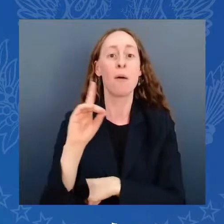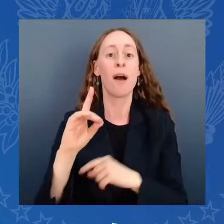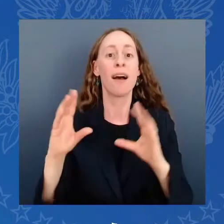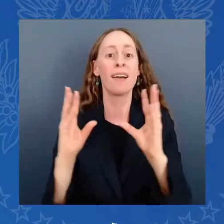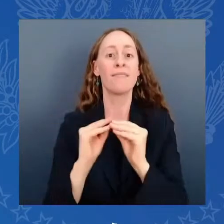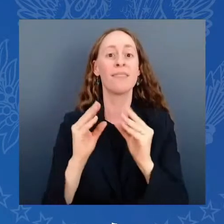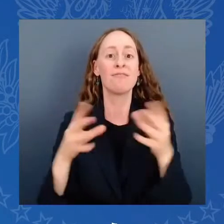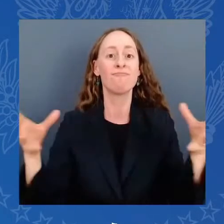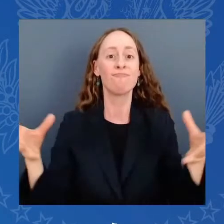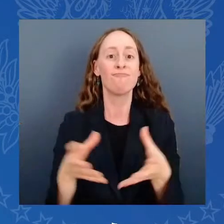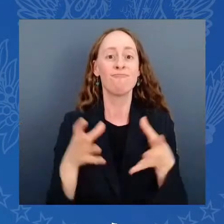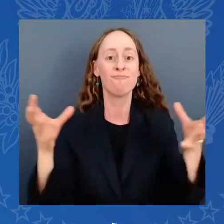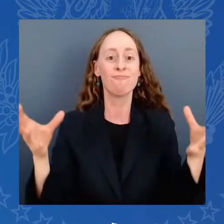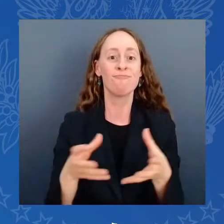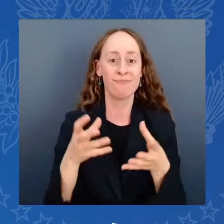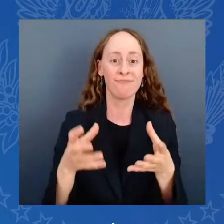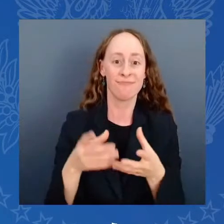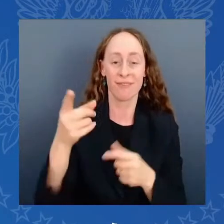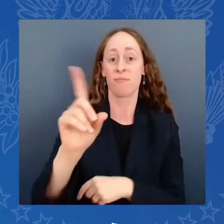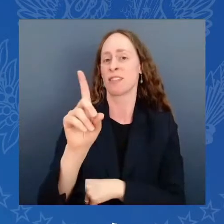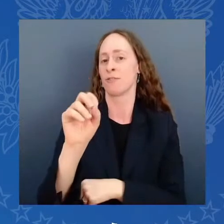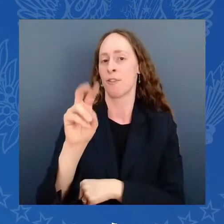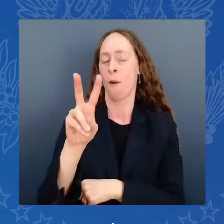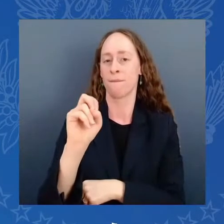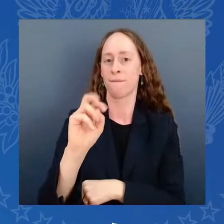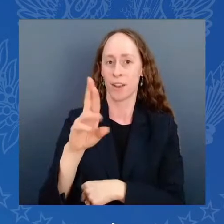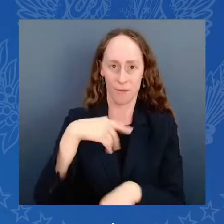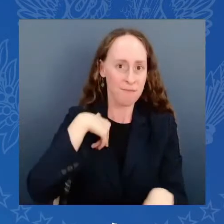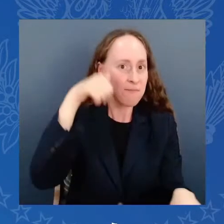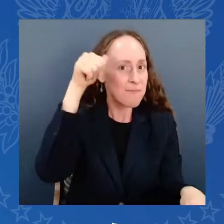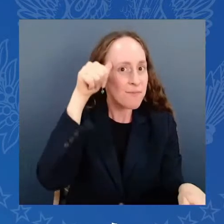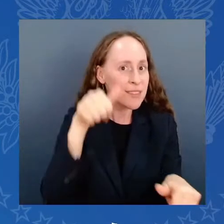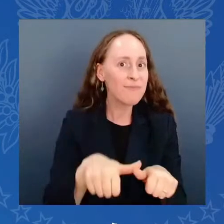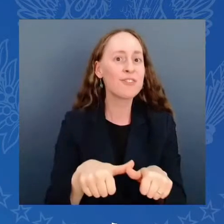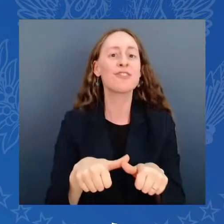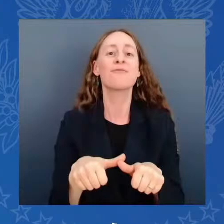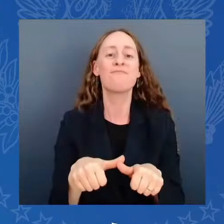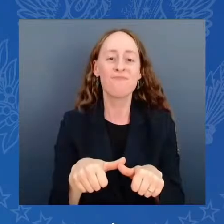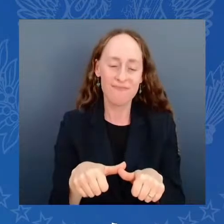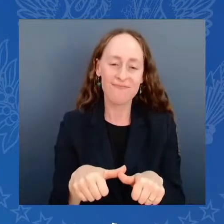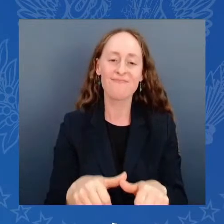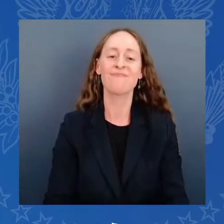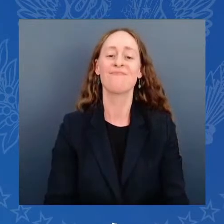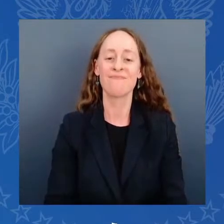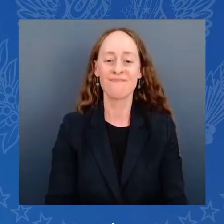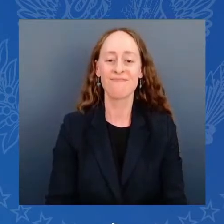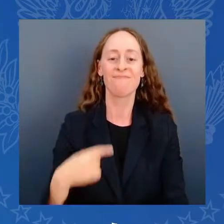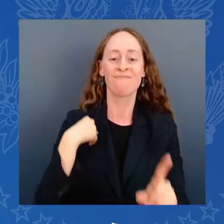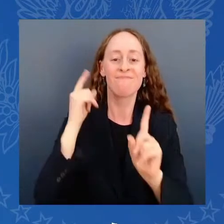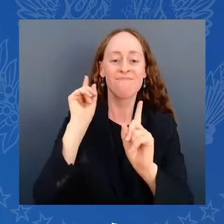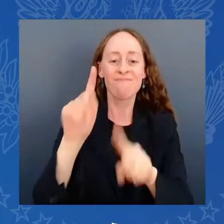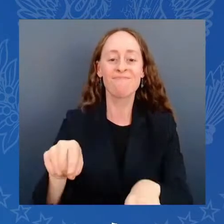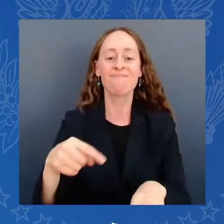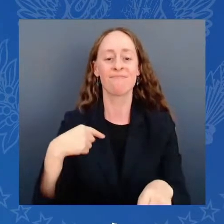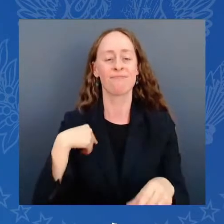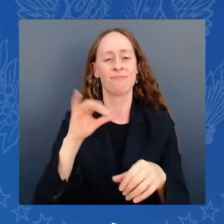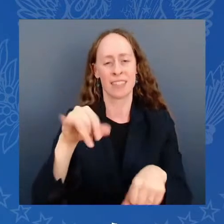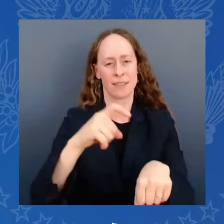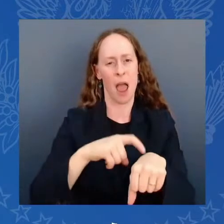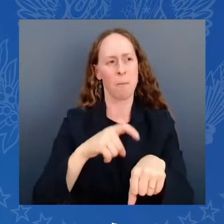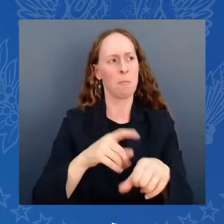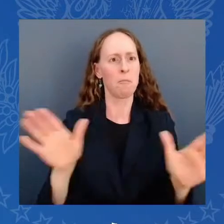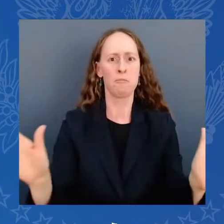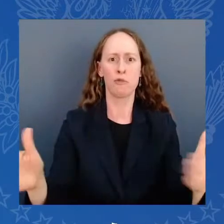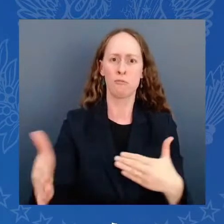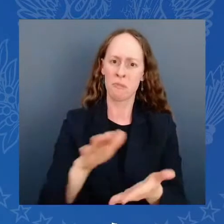Delaware. And after the afternoon session, went back and I was in my room. There's a nice motel you just drive up to, get